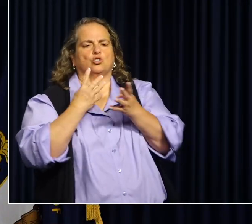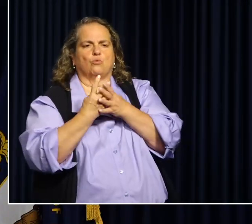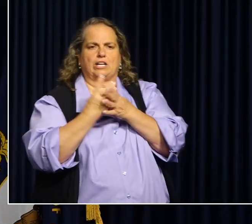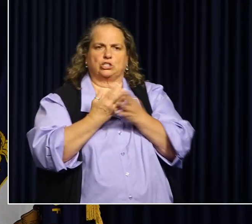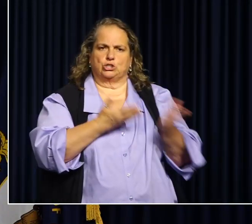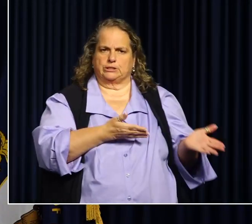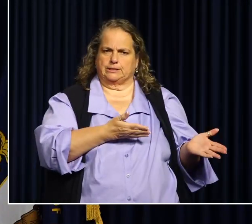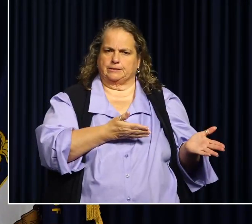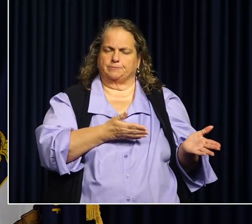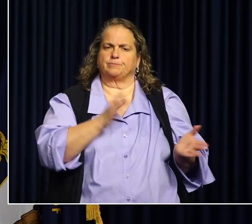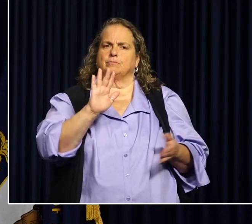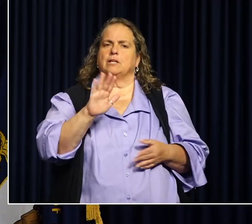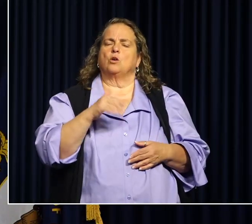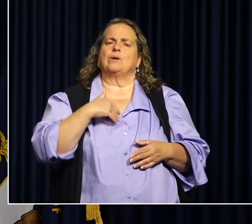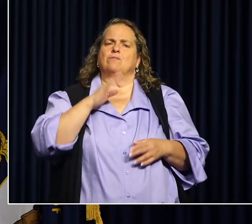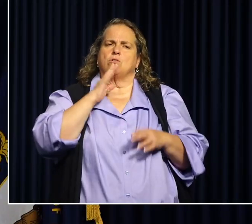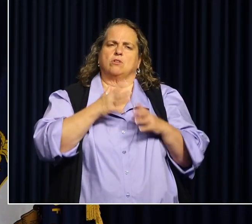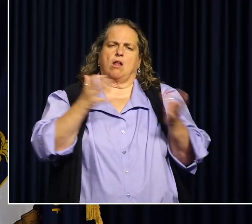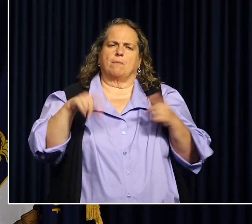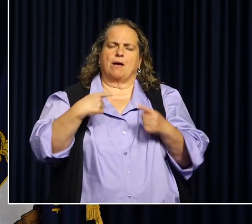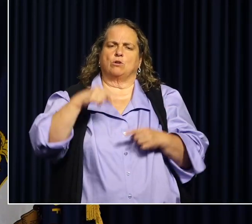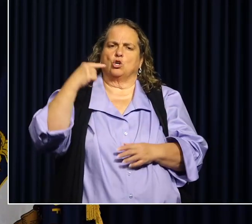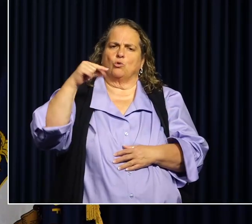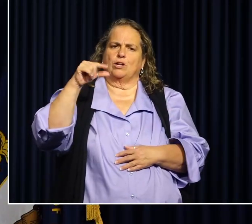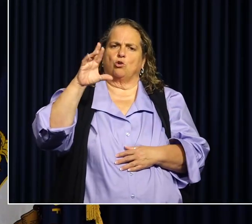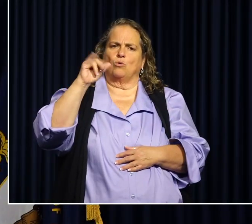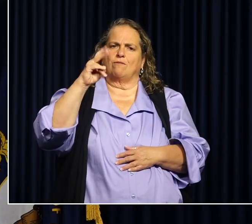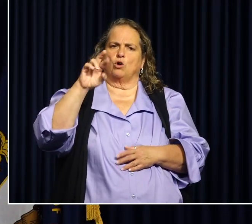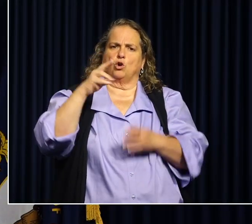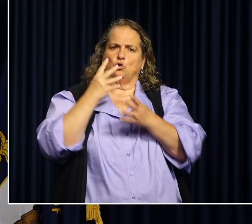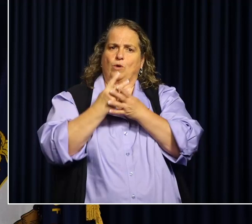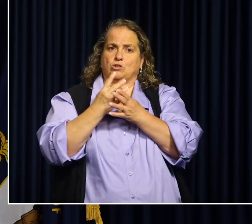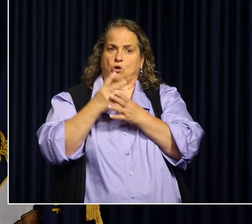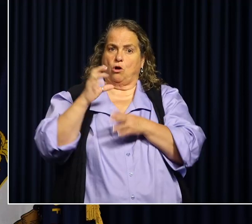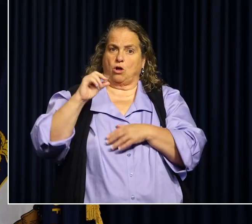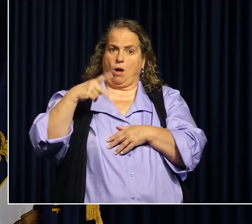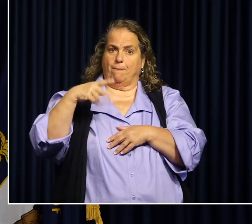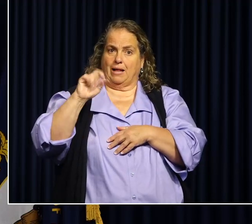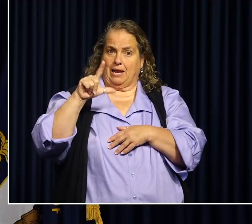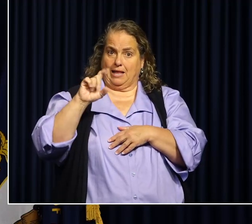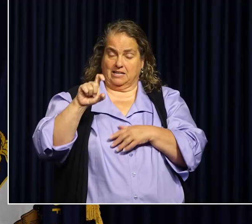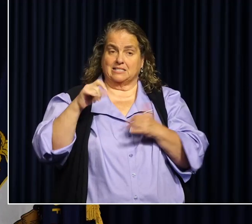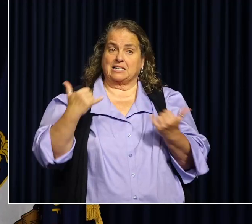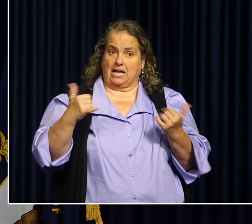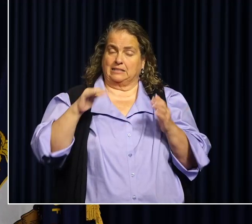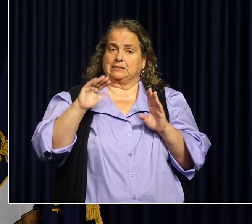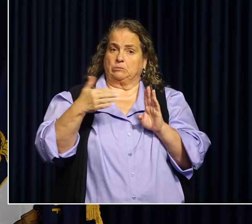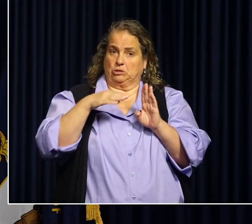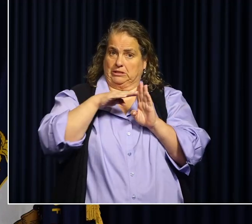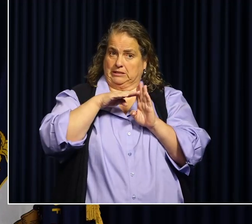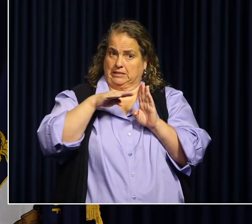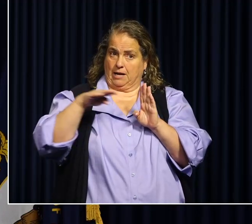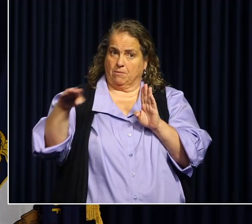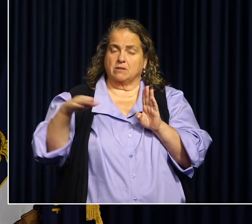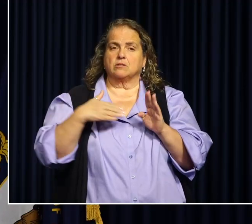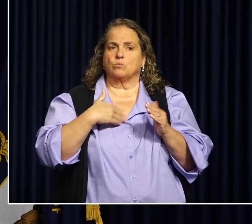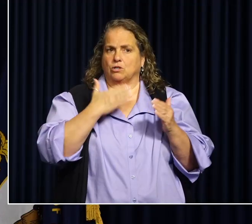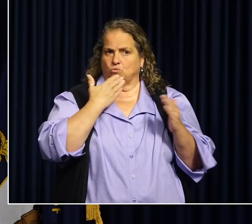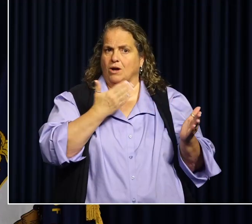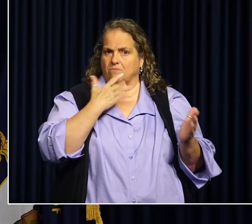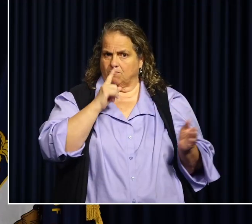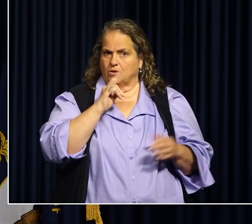So we have talked a lot about Green River Correctional Complex, which appears to have stabilized, and we're grateful for